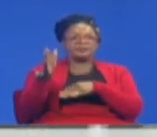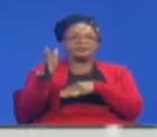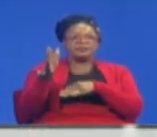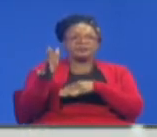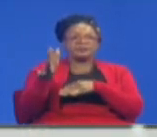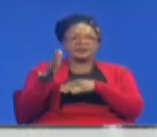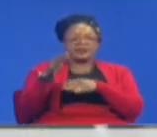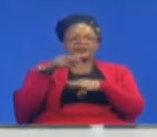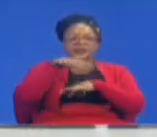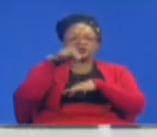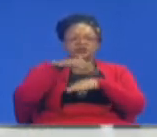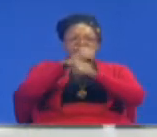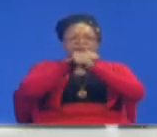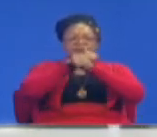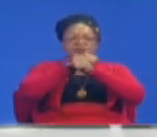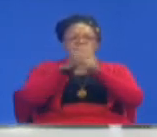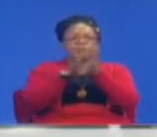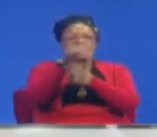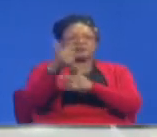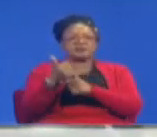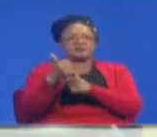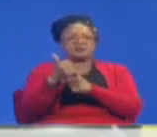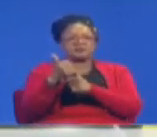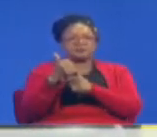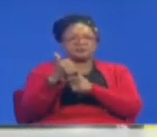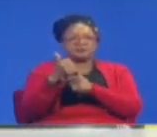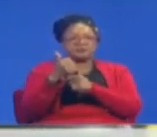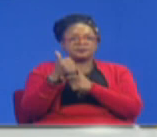National Defense, among others.